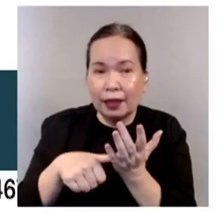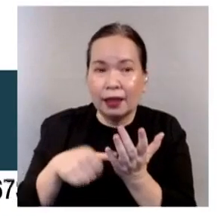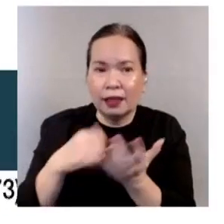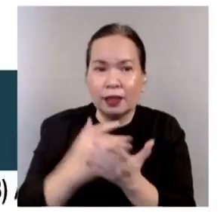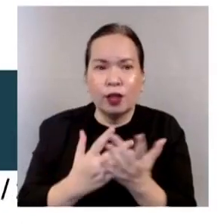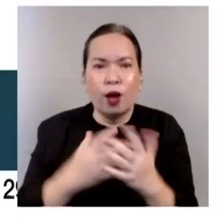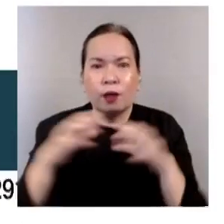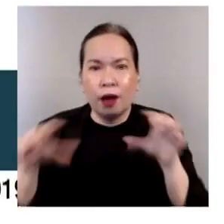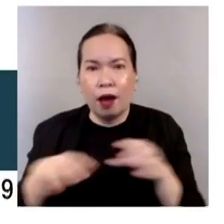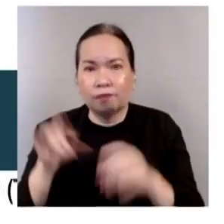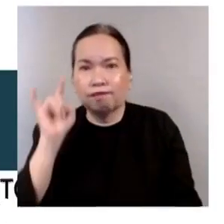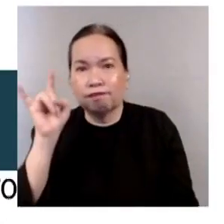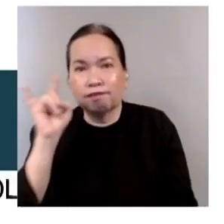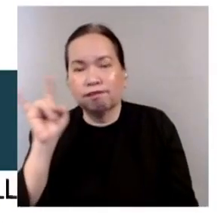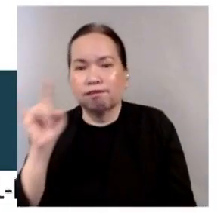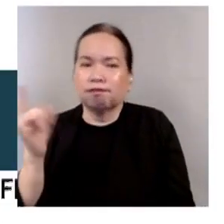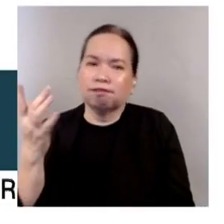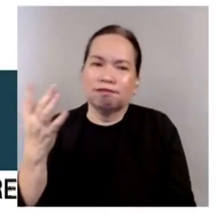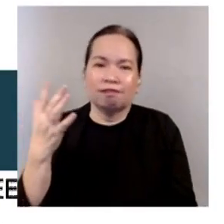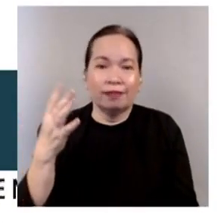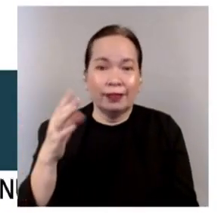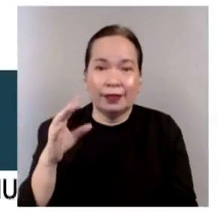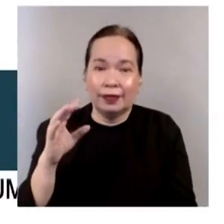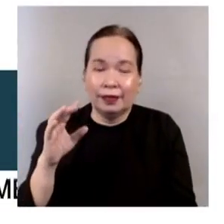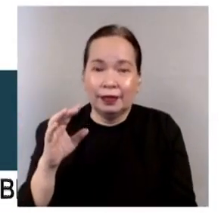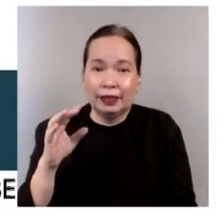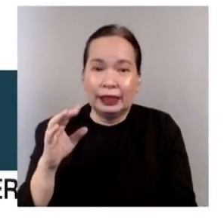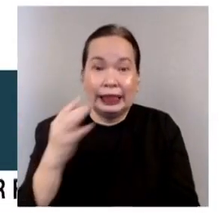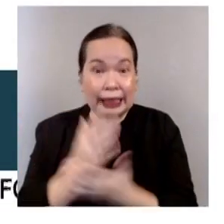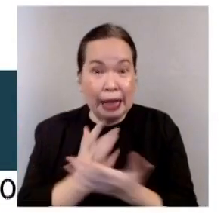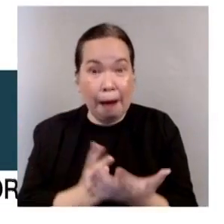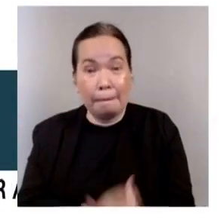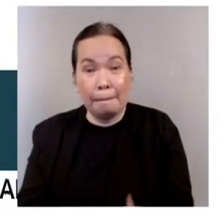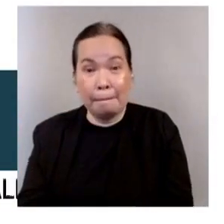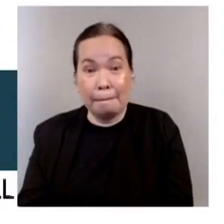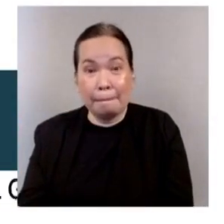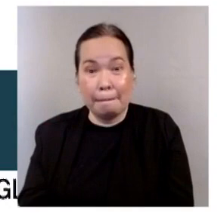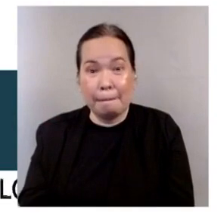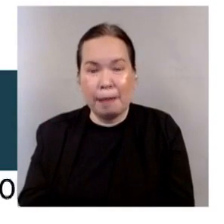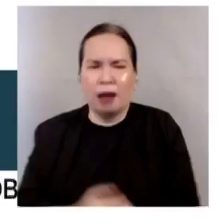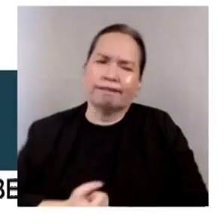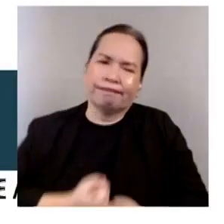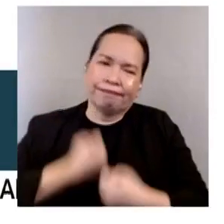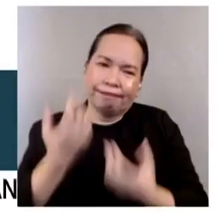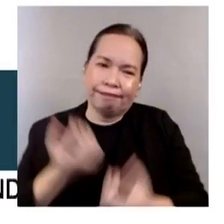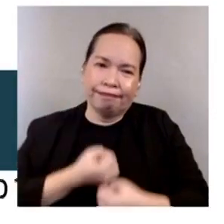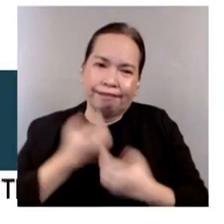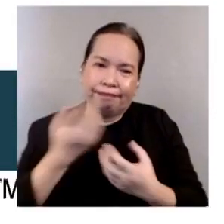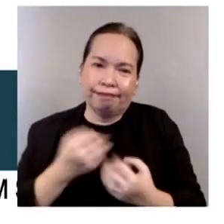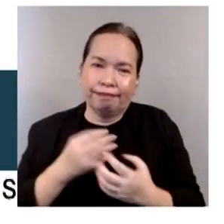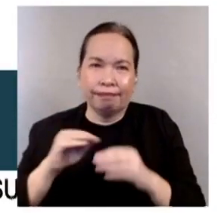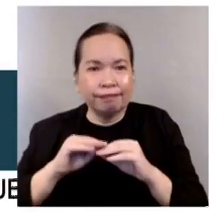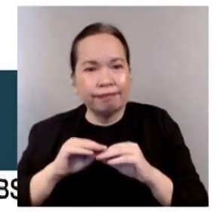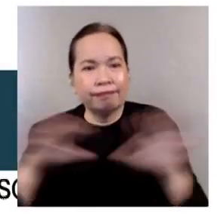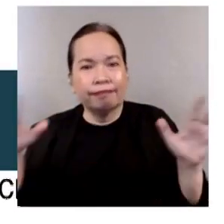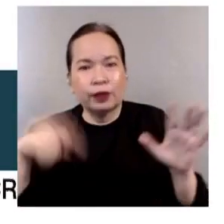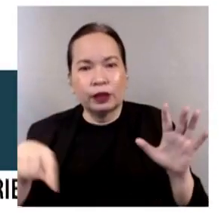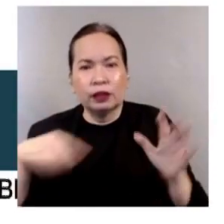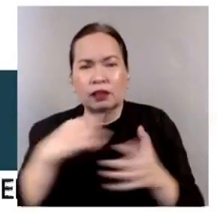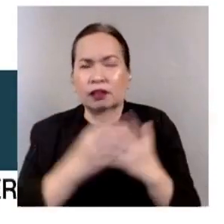on social media platforms, some of them releasing into the virtual world